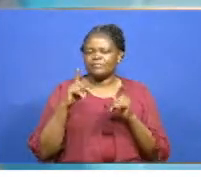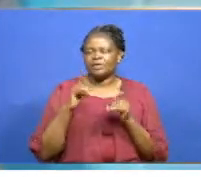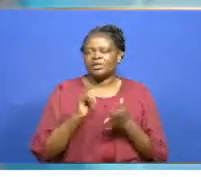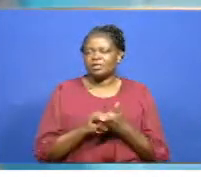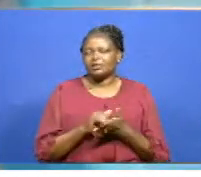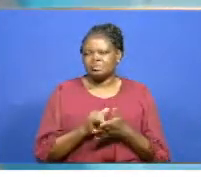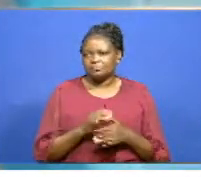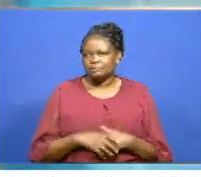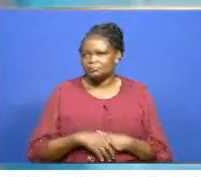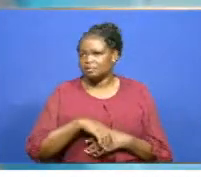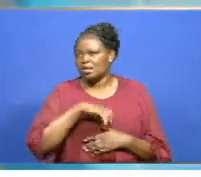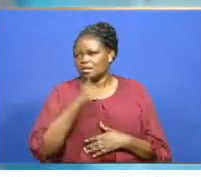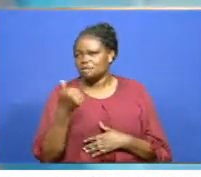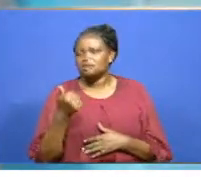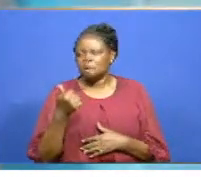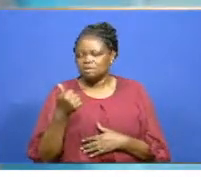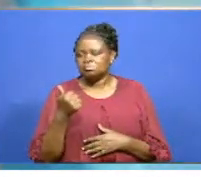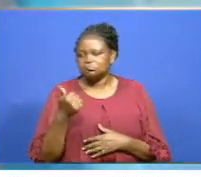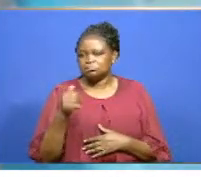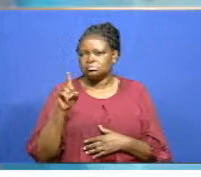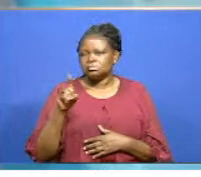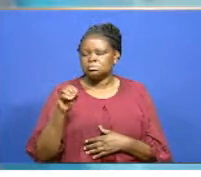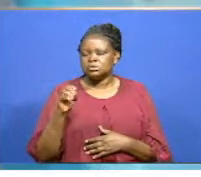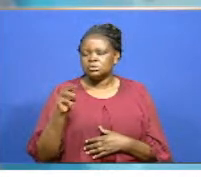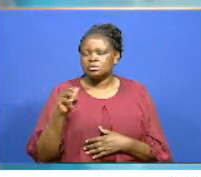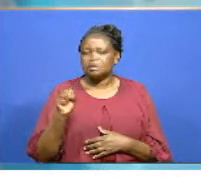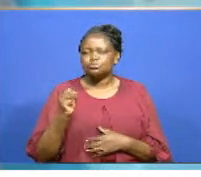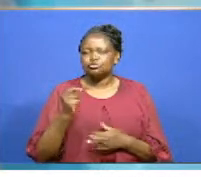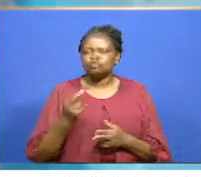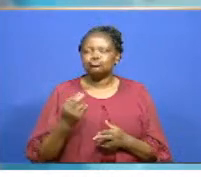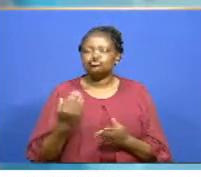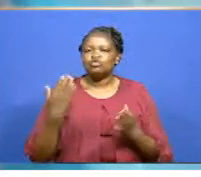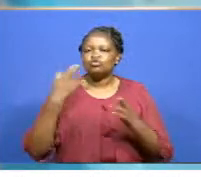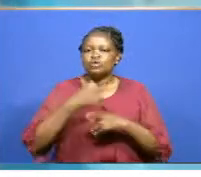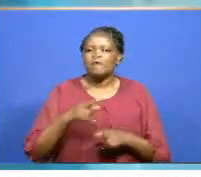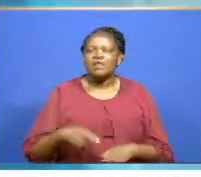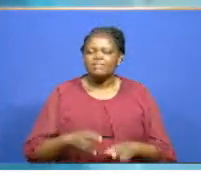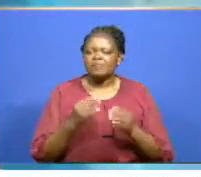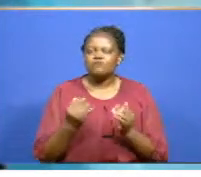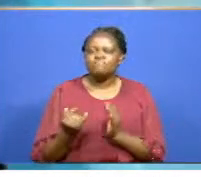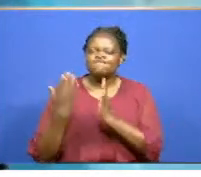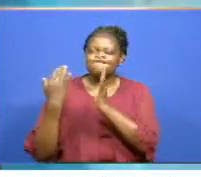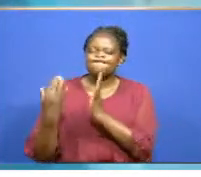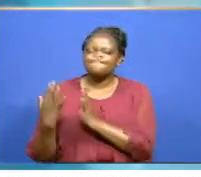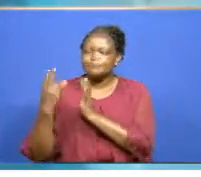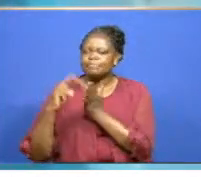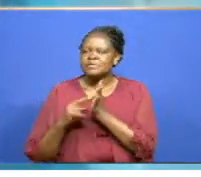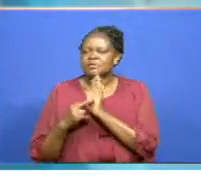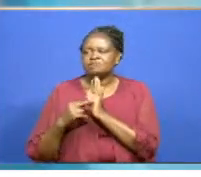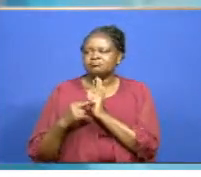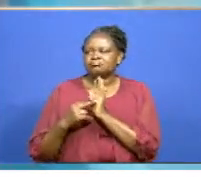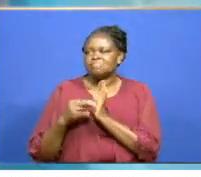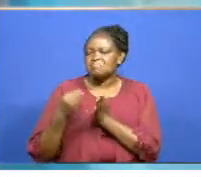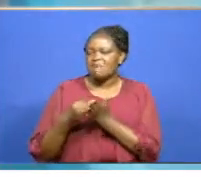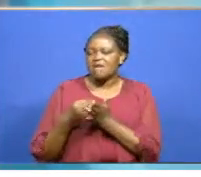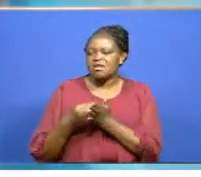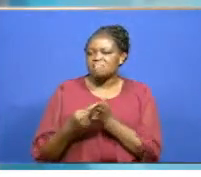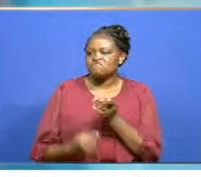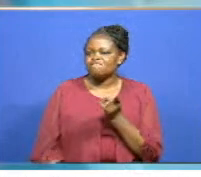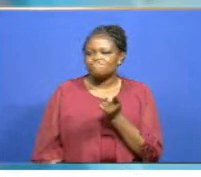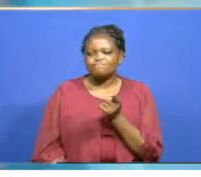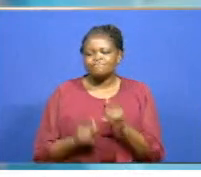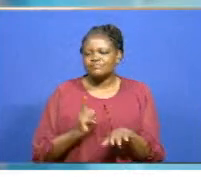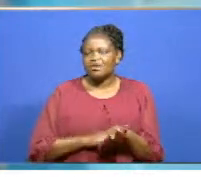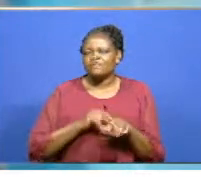was actually crossing a river somewhere on foot in the forest. So the idea of money, especially at this time of